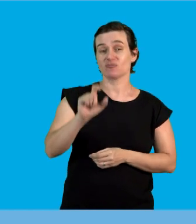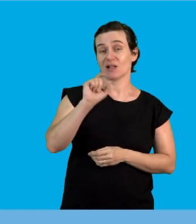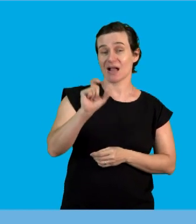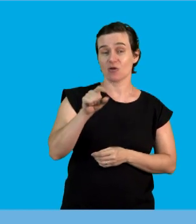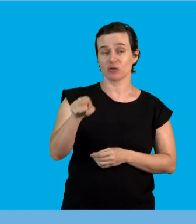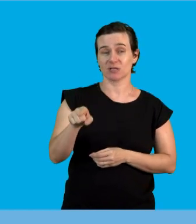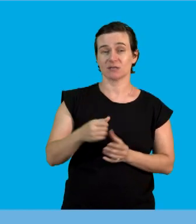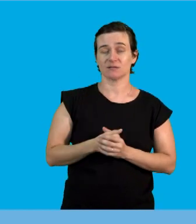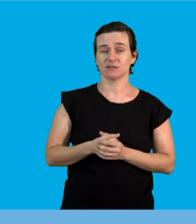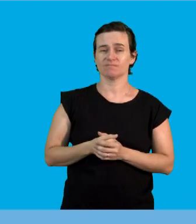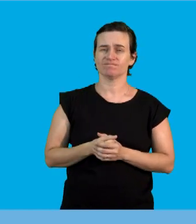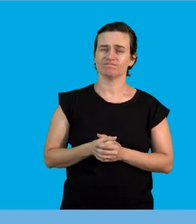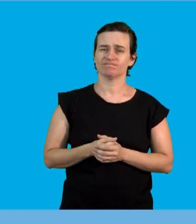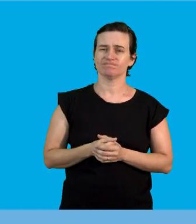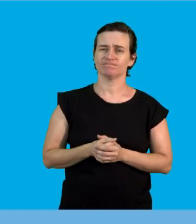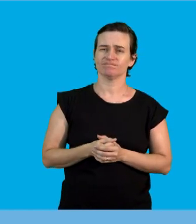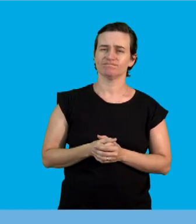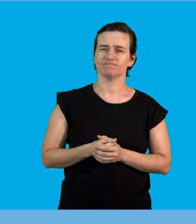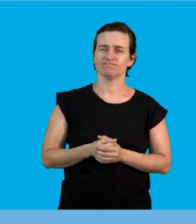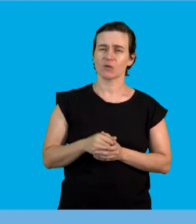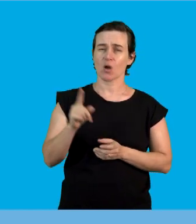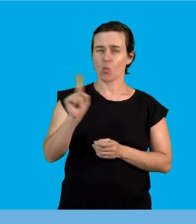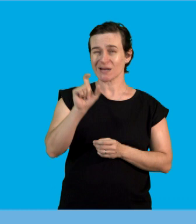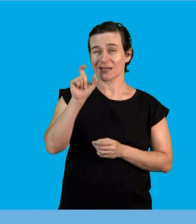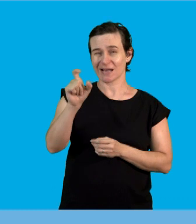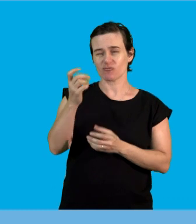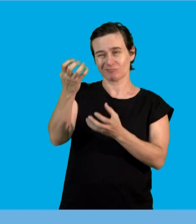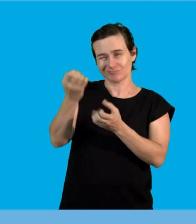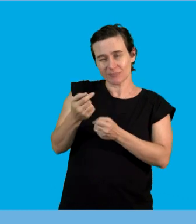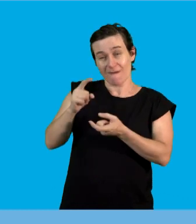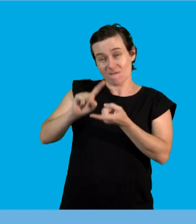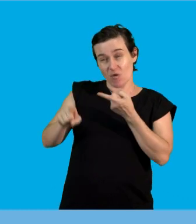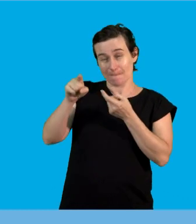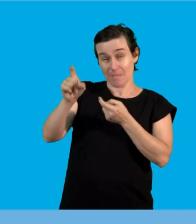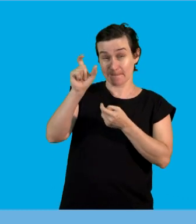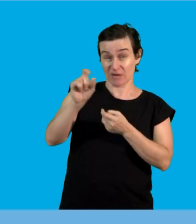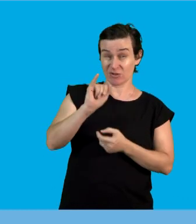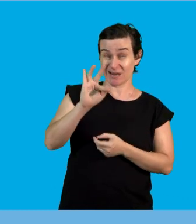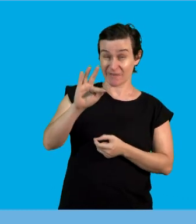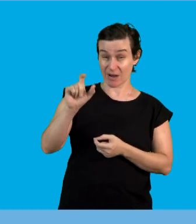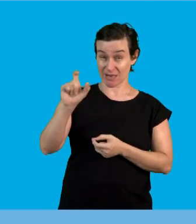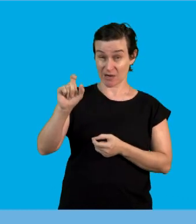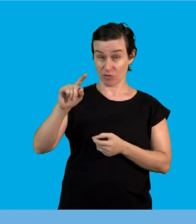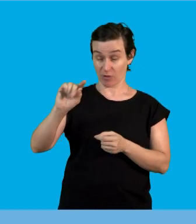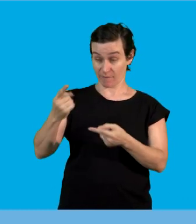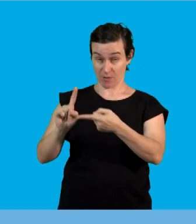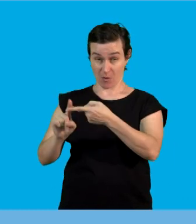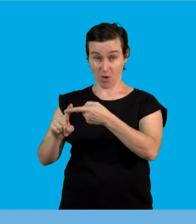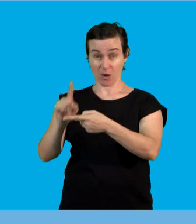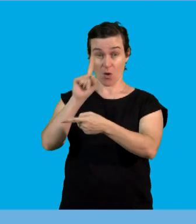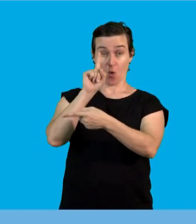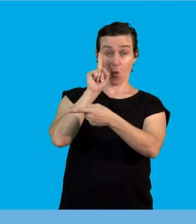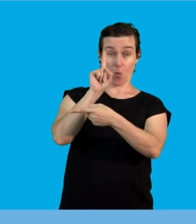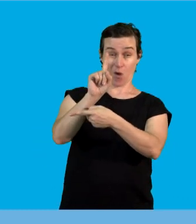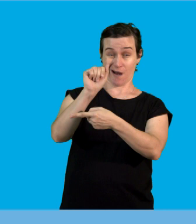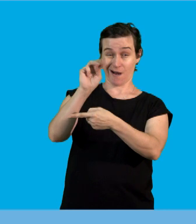from the diagram given, what current is drawn from the battery if the current through the first lamp is 1 amp